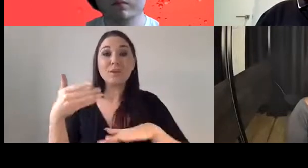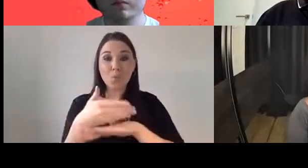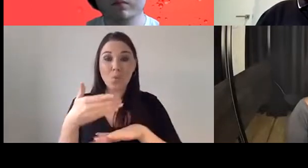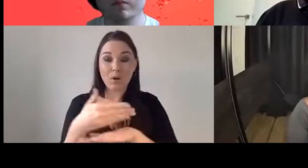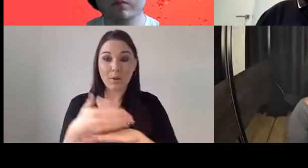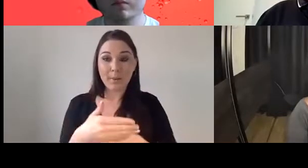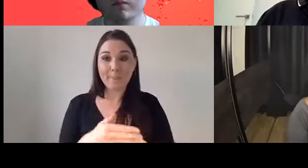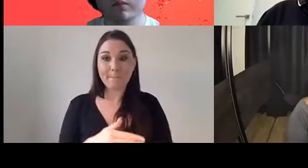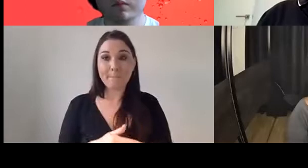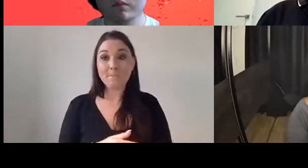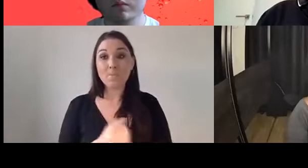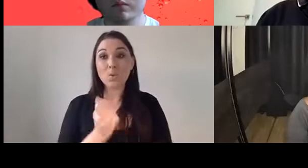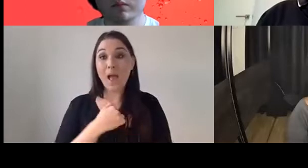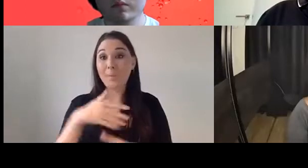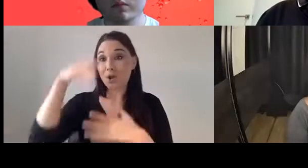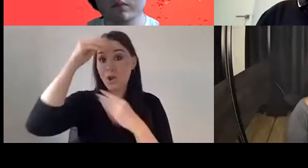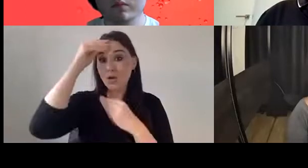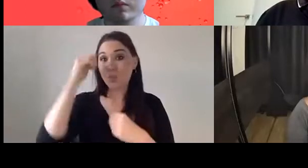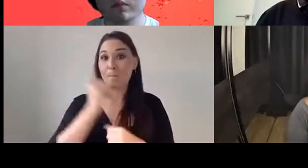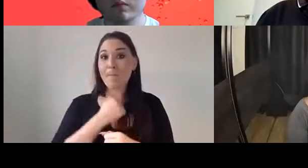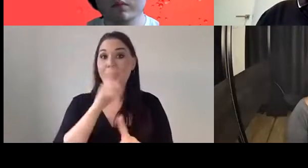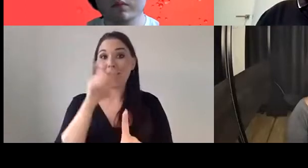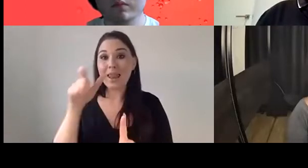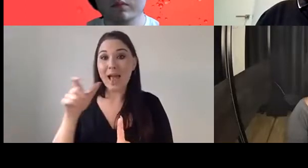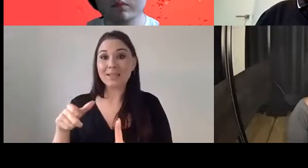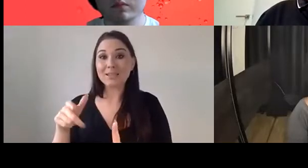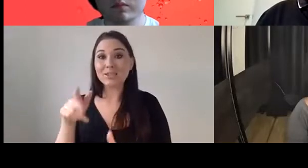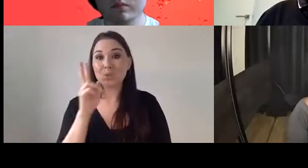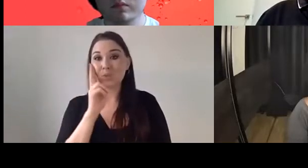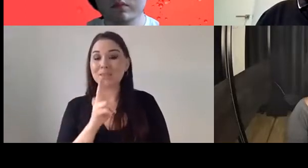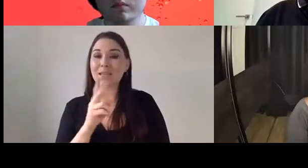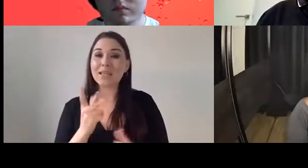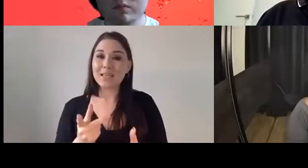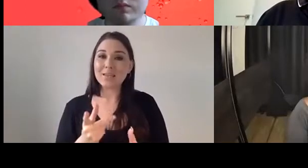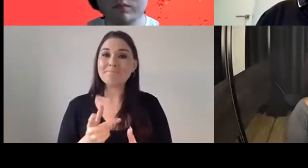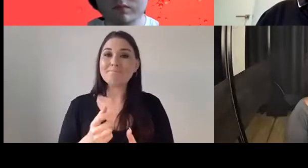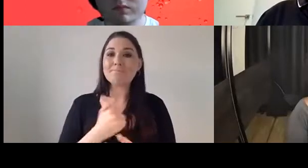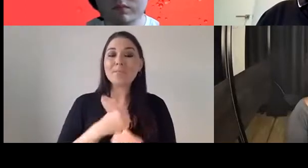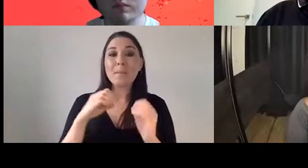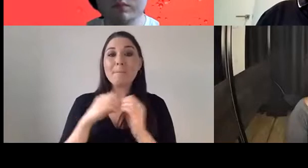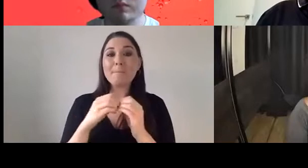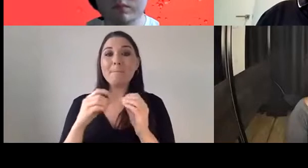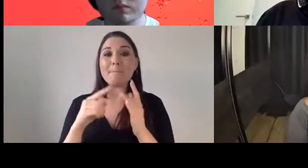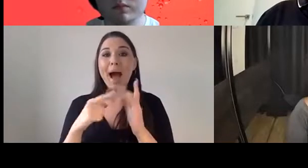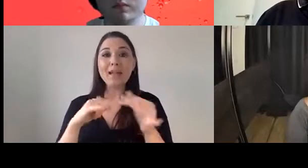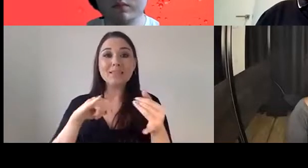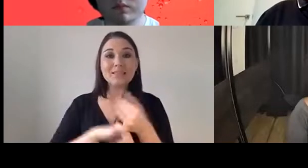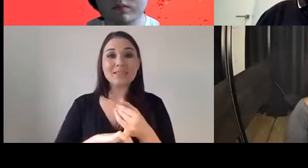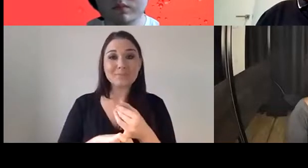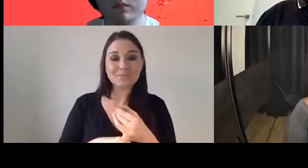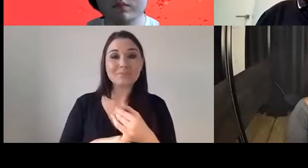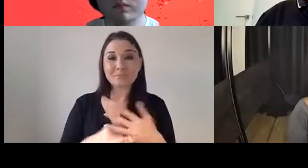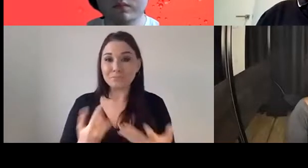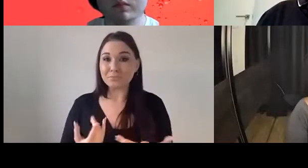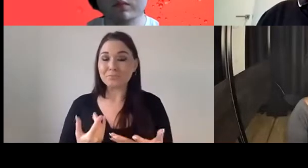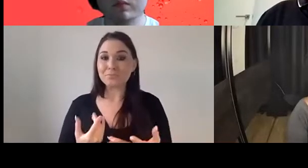clients is that we're starting to see distance bias creep back in. So, people that do want to work from